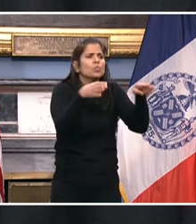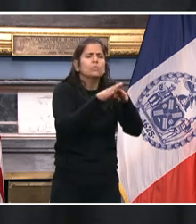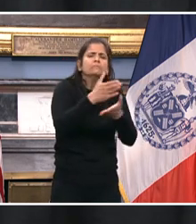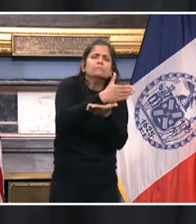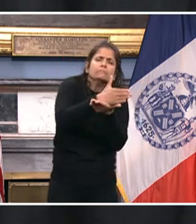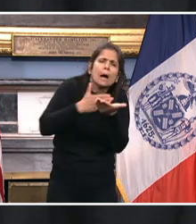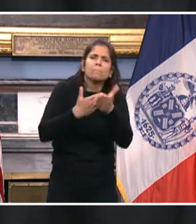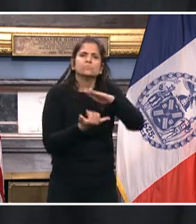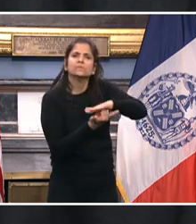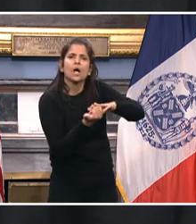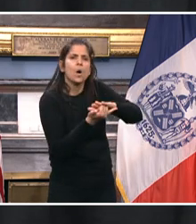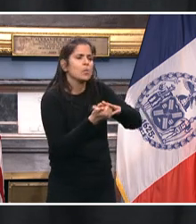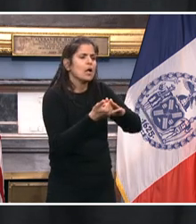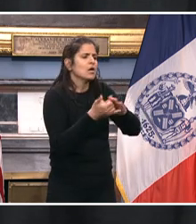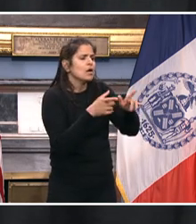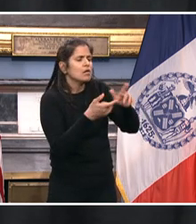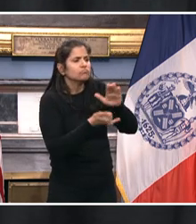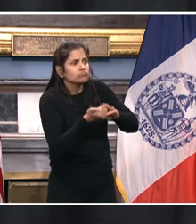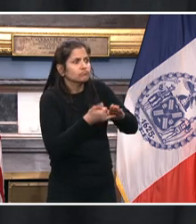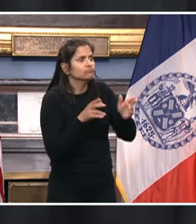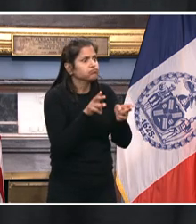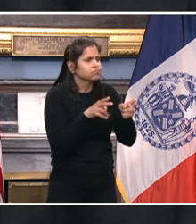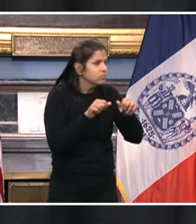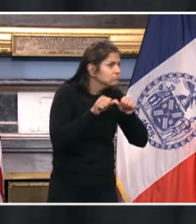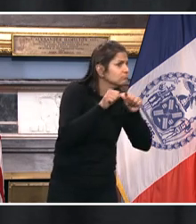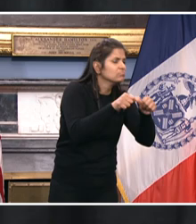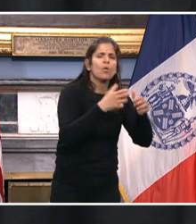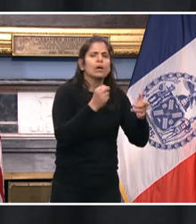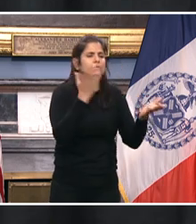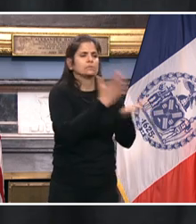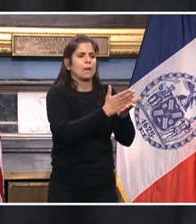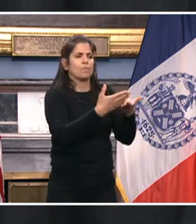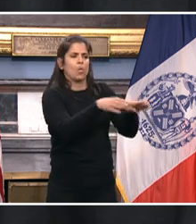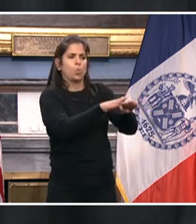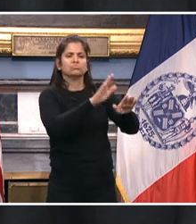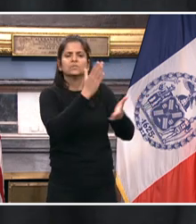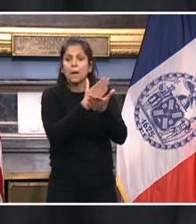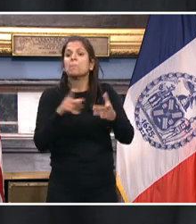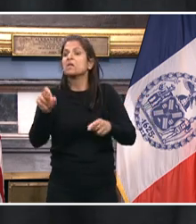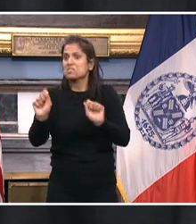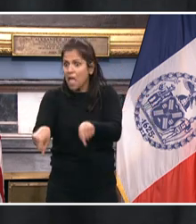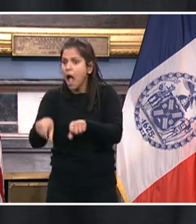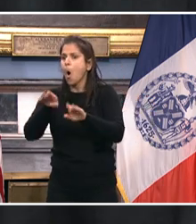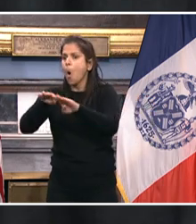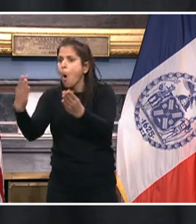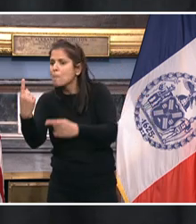Foy earlier today of the question of overcrowding.